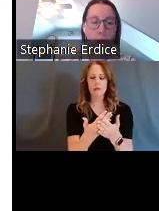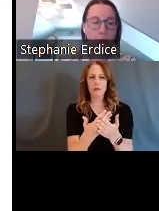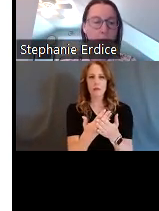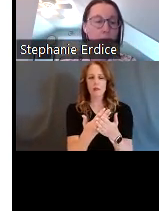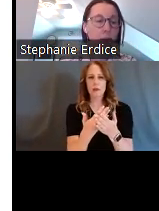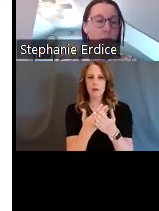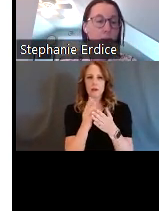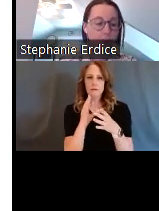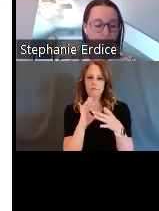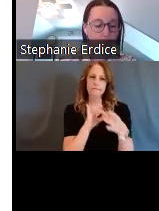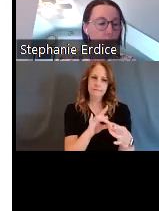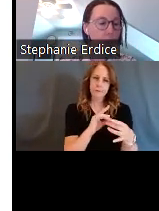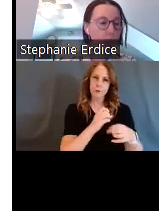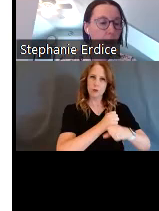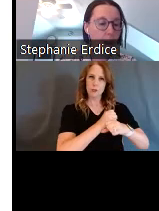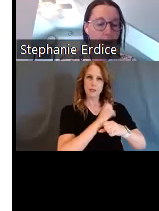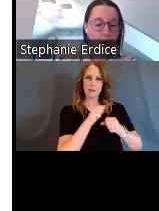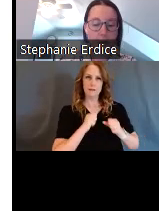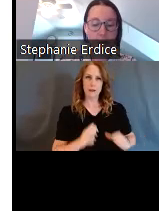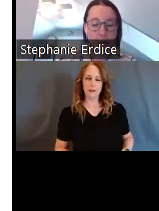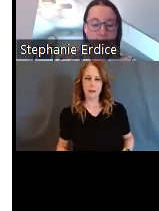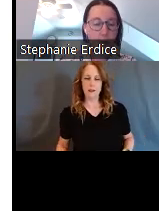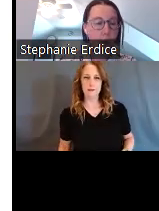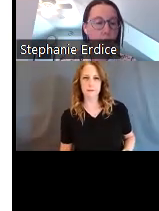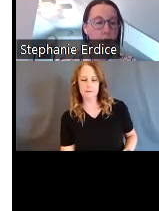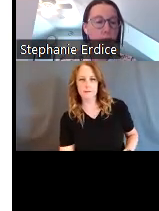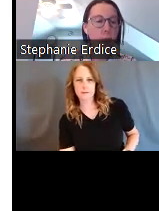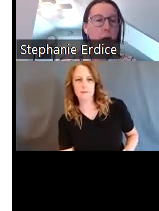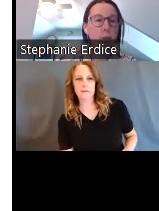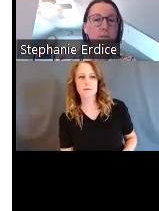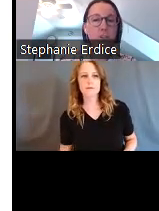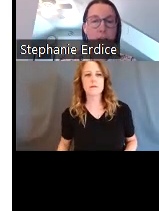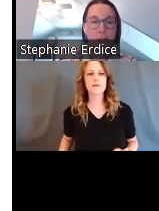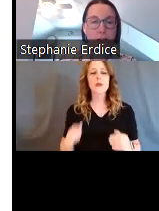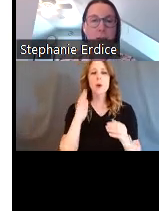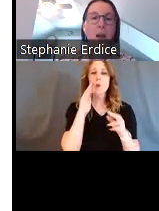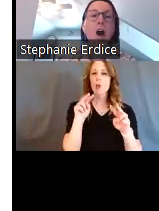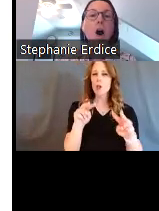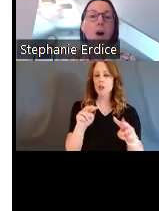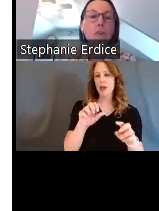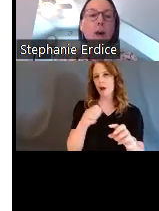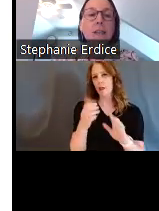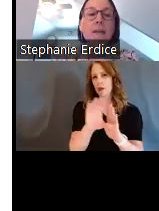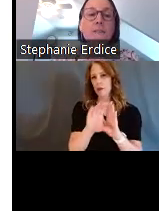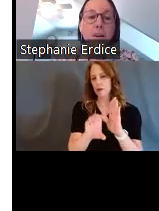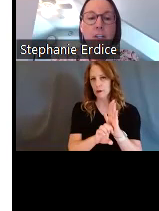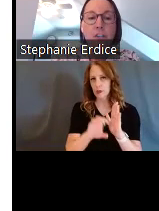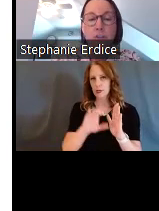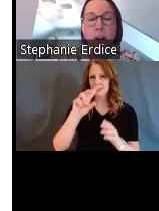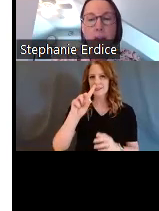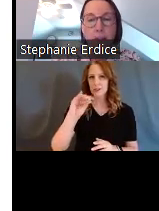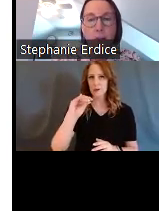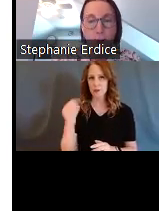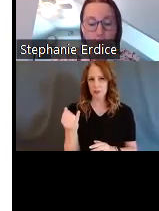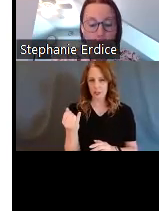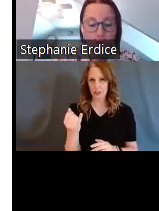of a client. And we're going to look at another ethical code. So the Department of Justice also has a very